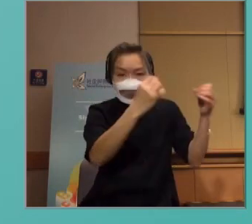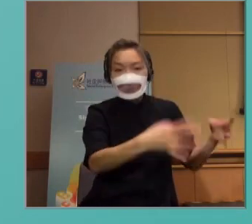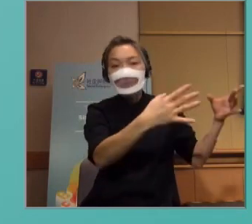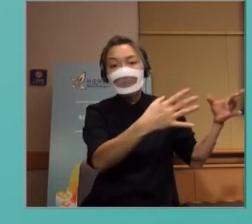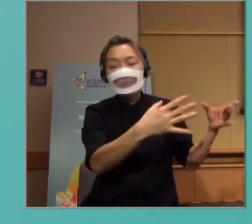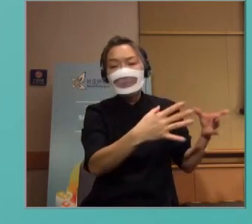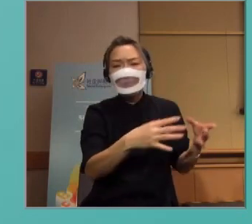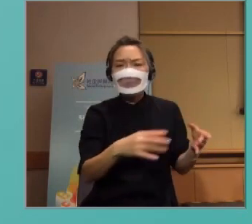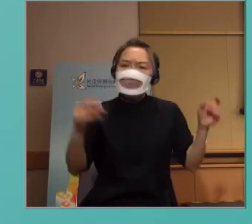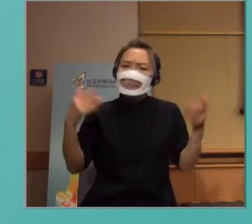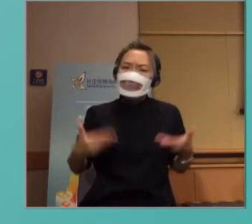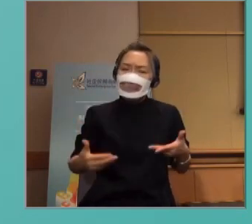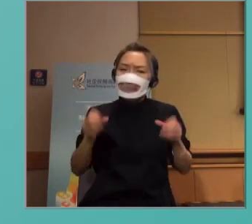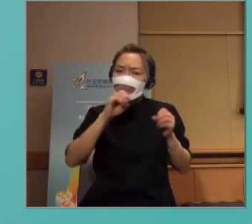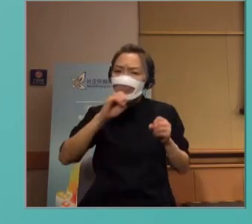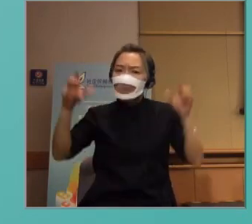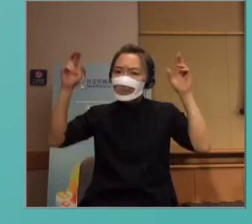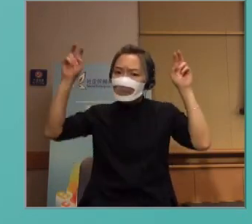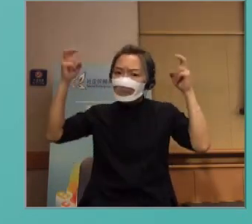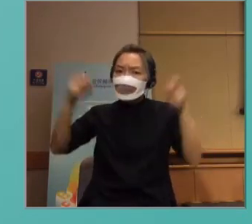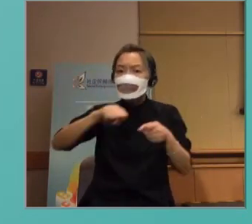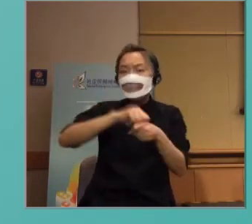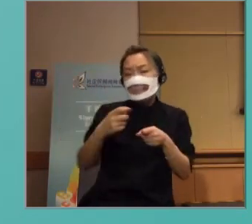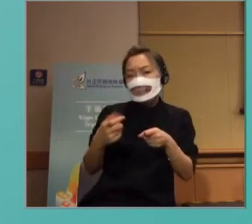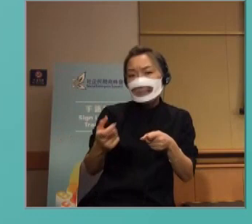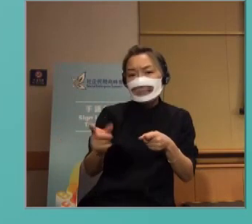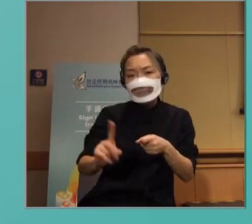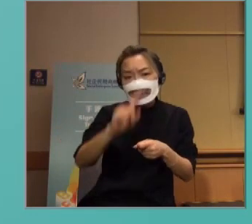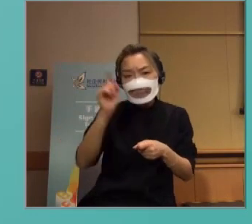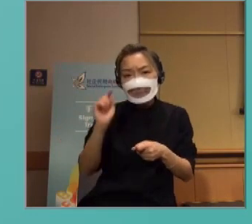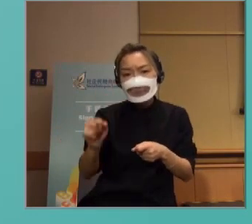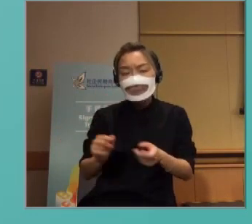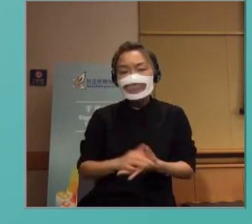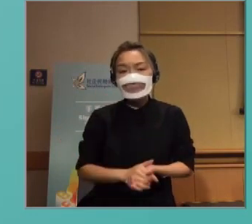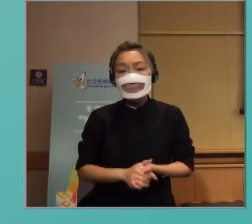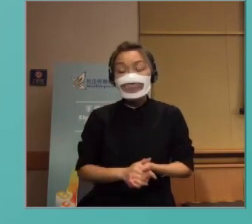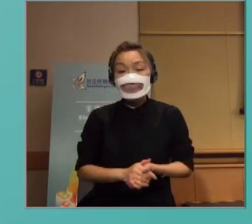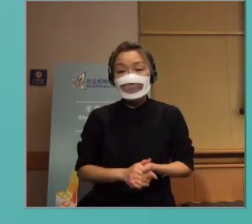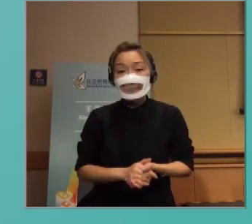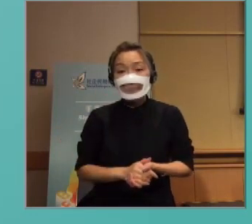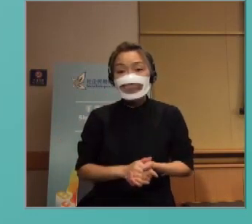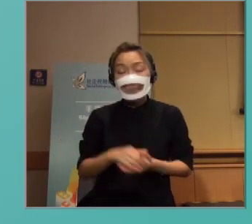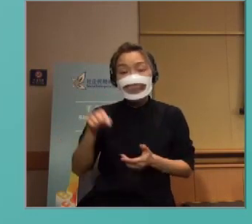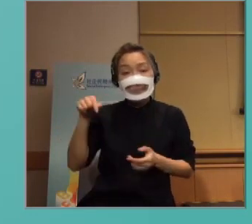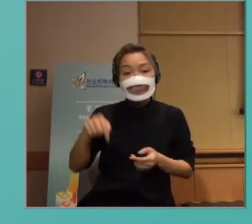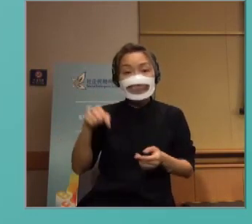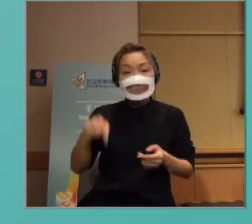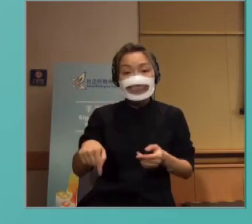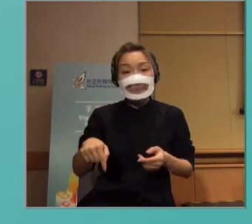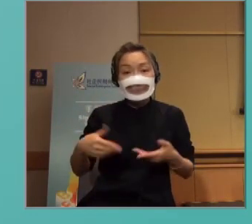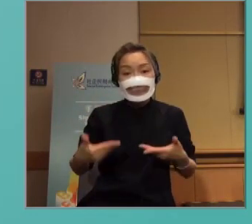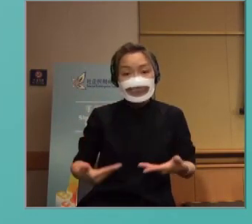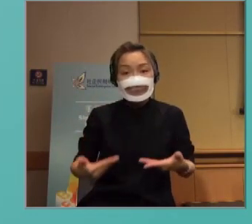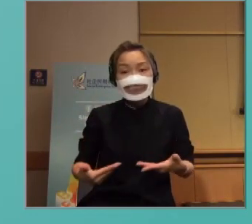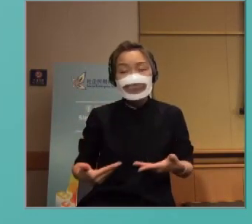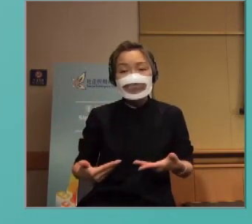But the biggest problem, of course, that we have encountered within this ecosystem is people not truly knowing what they are investing